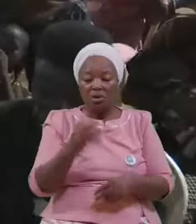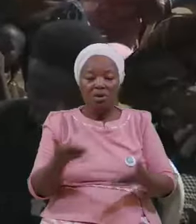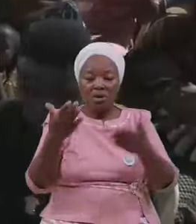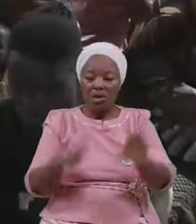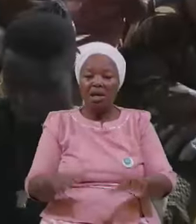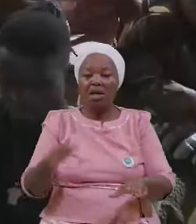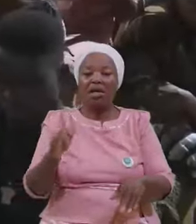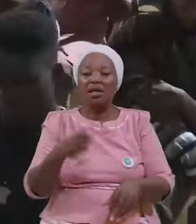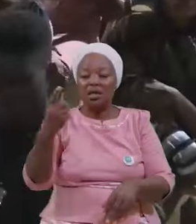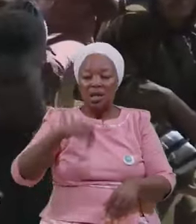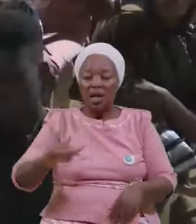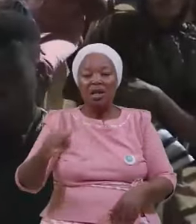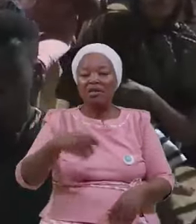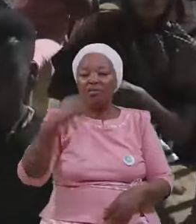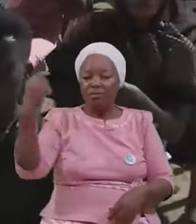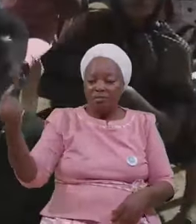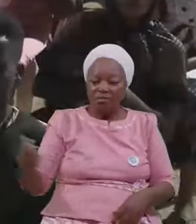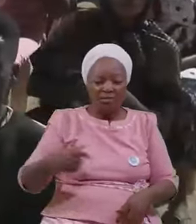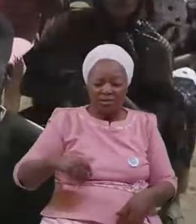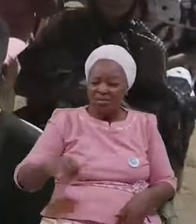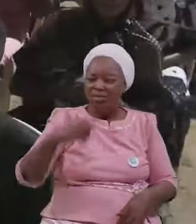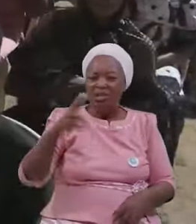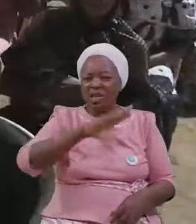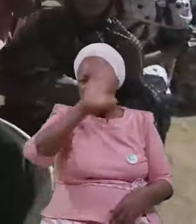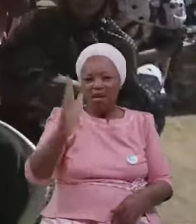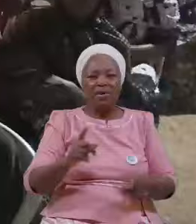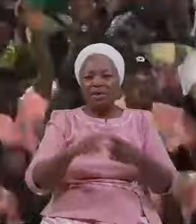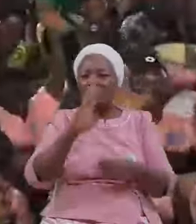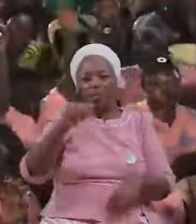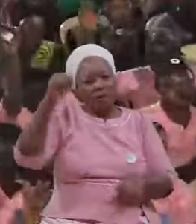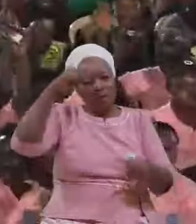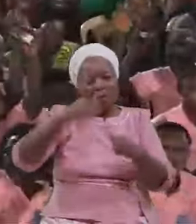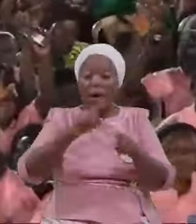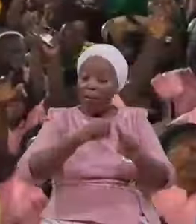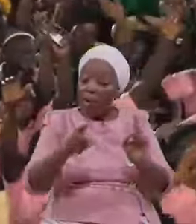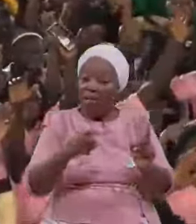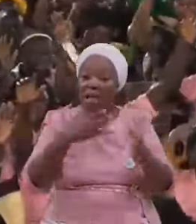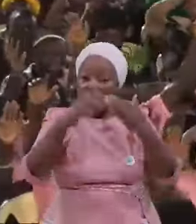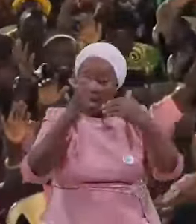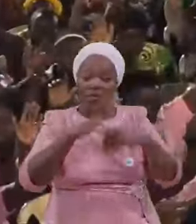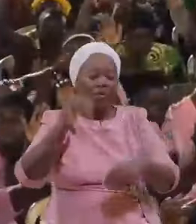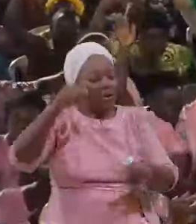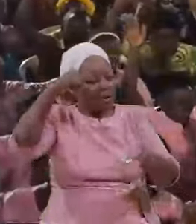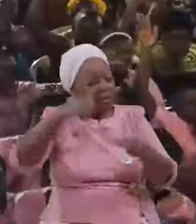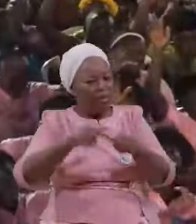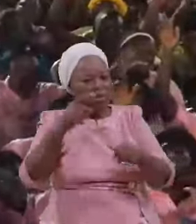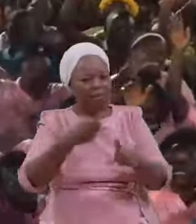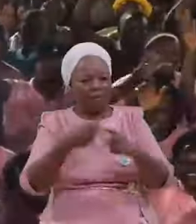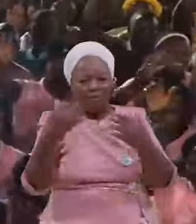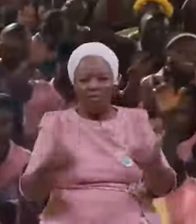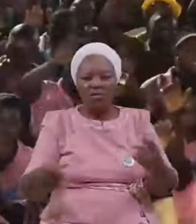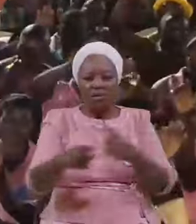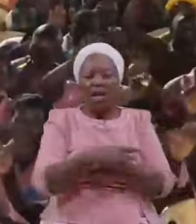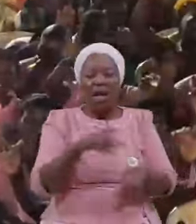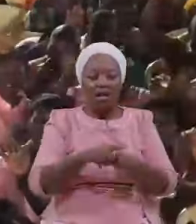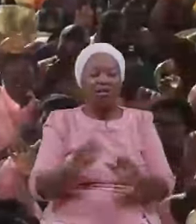eternally forever, never to be remembered, but heaven will remember you from today as you give your life